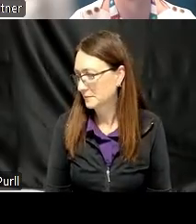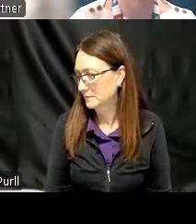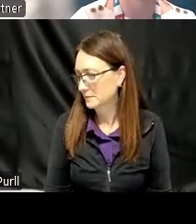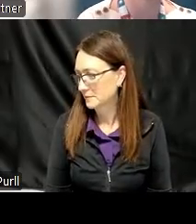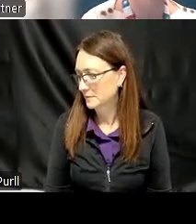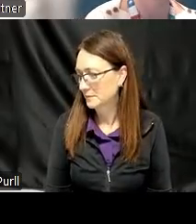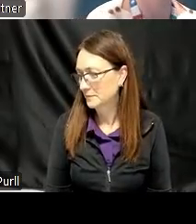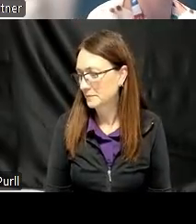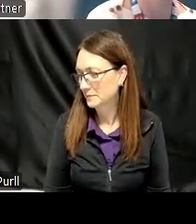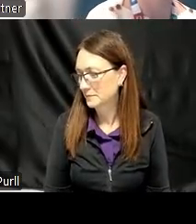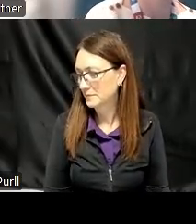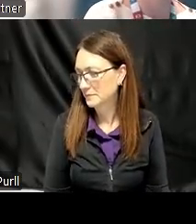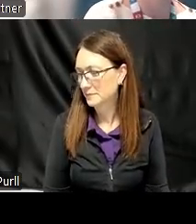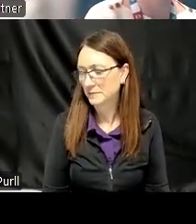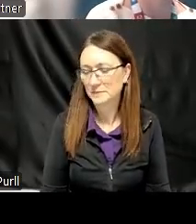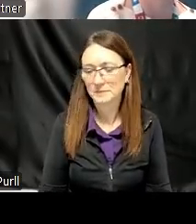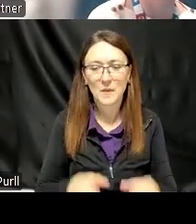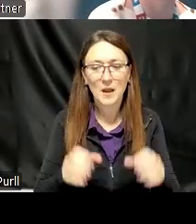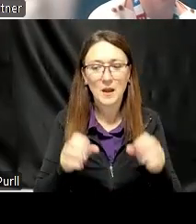Okay, nice.